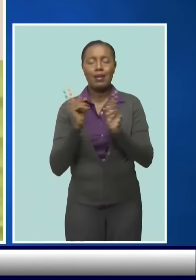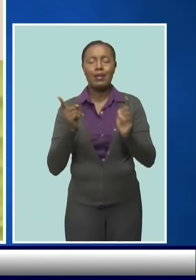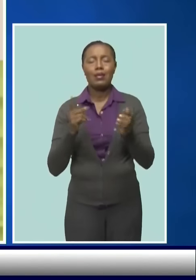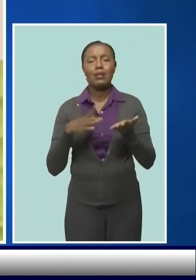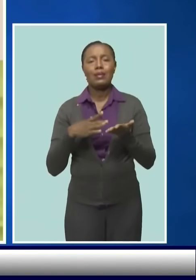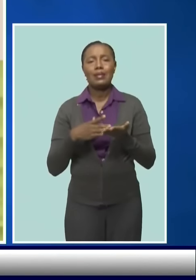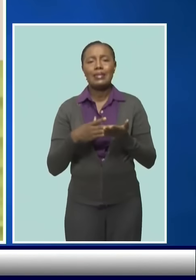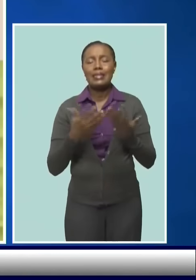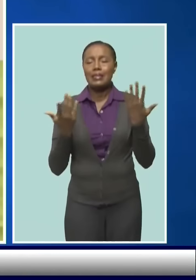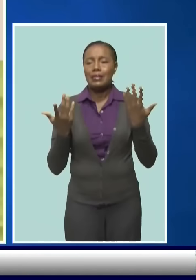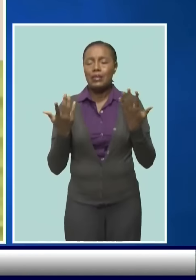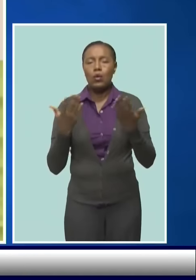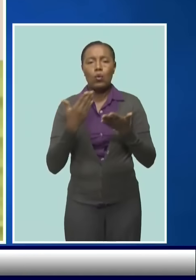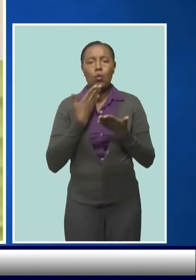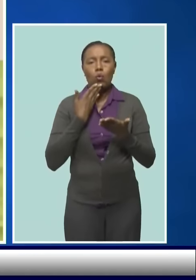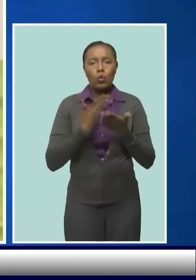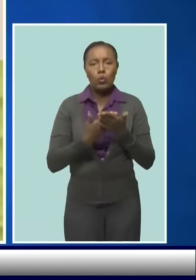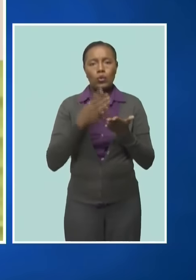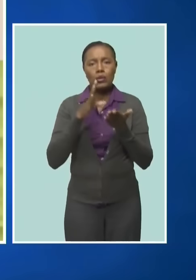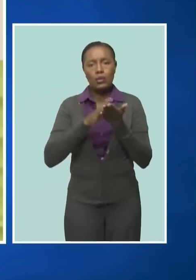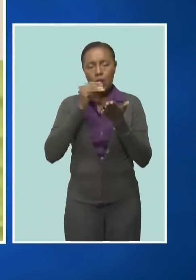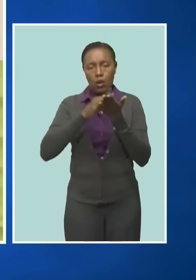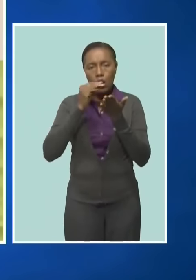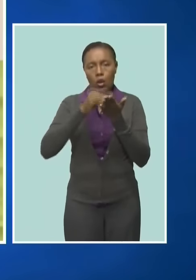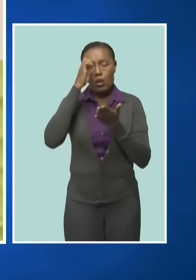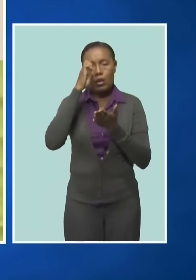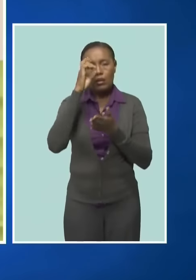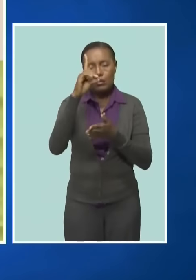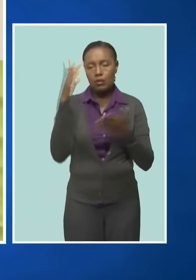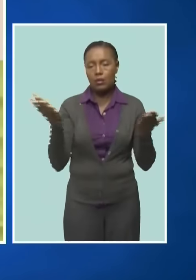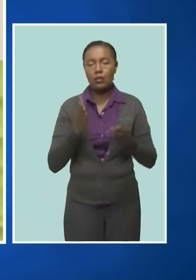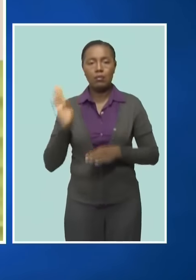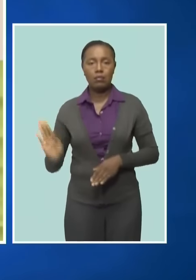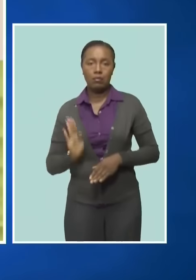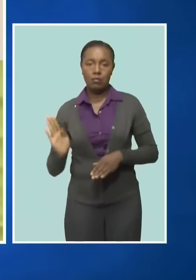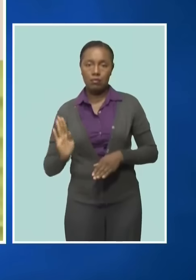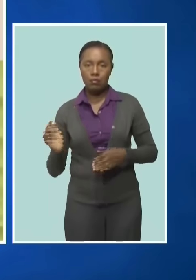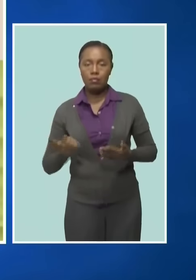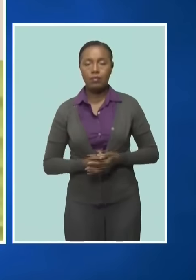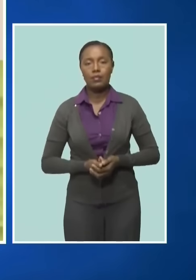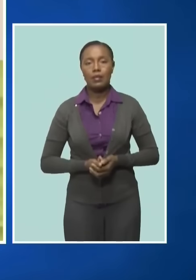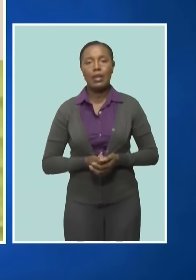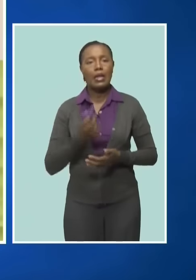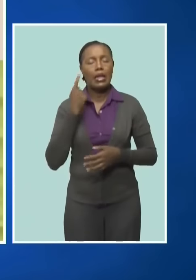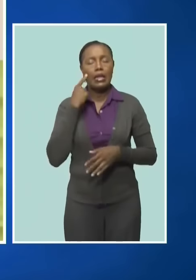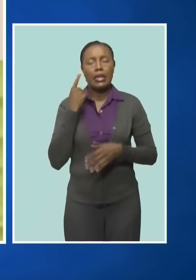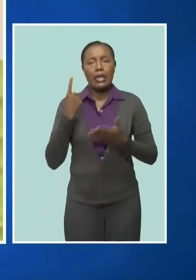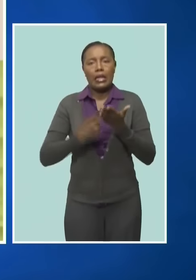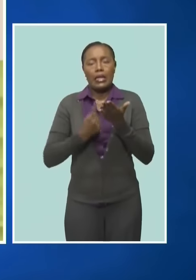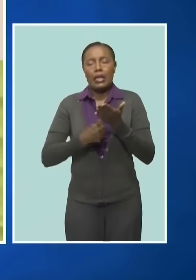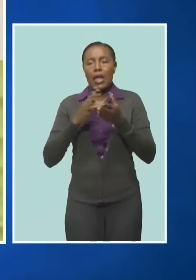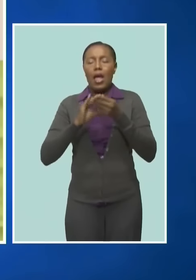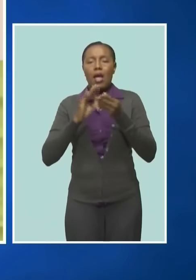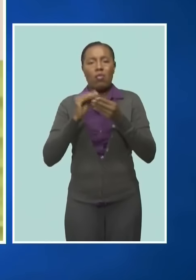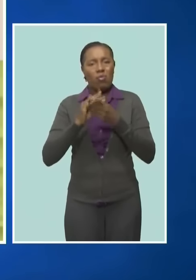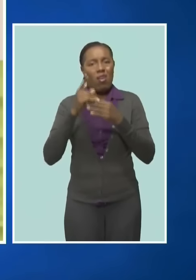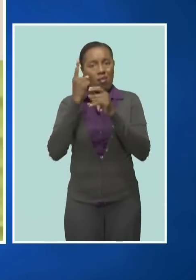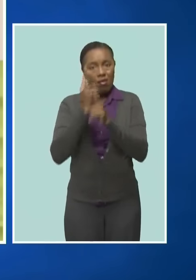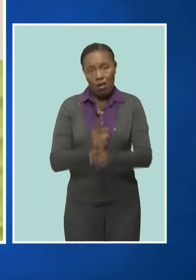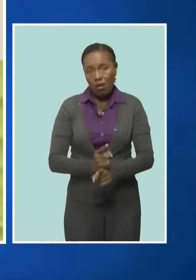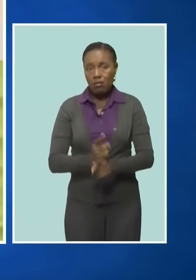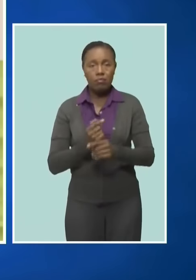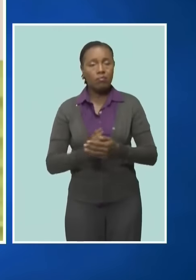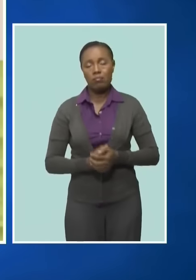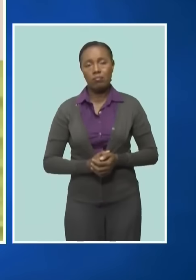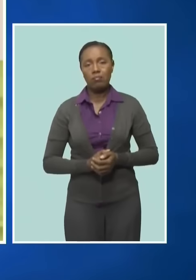affordable quality education in Barbados. And I don't think that it is not something we say very often, and I don't think it